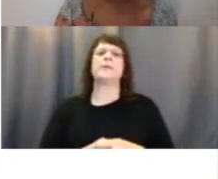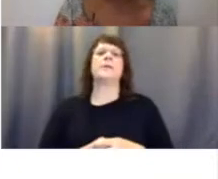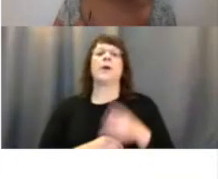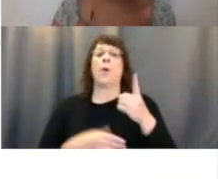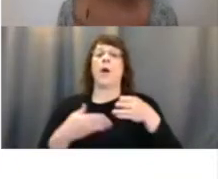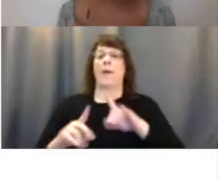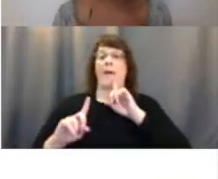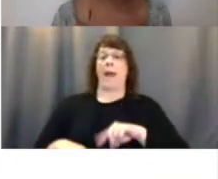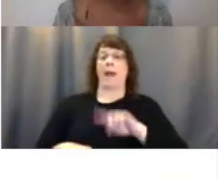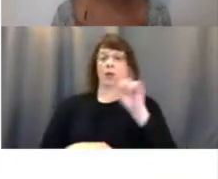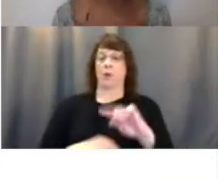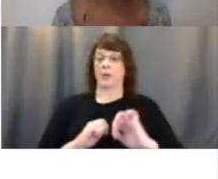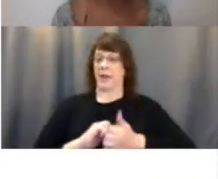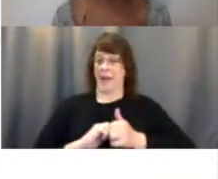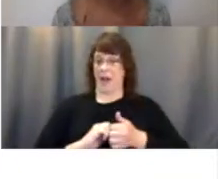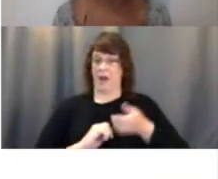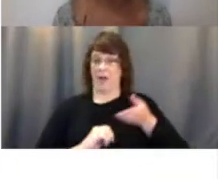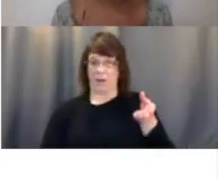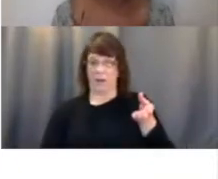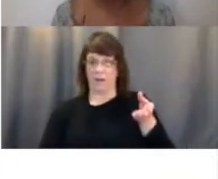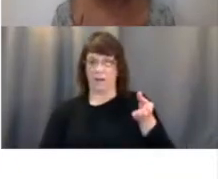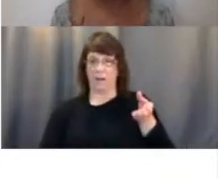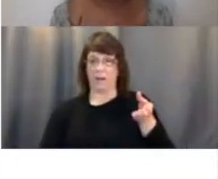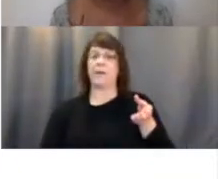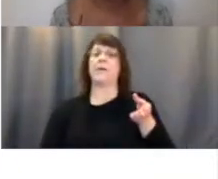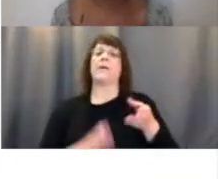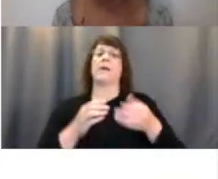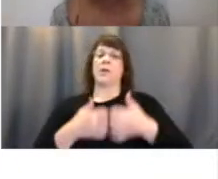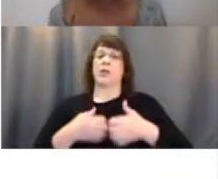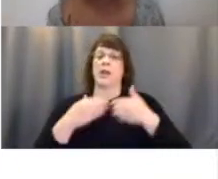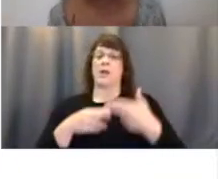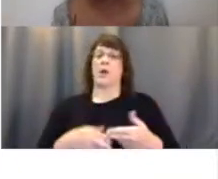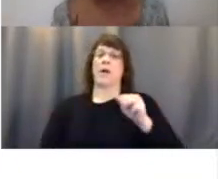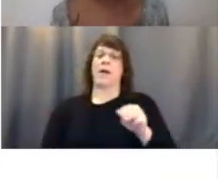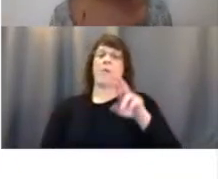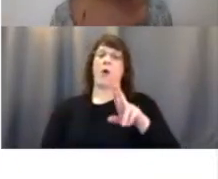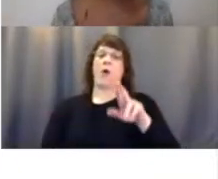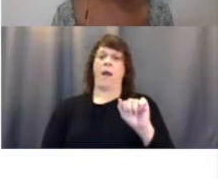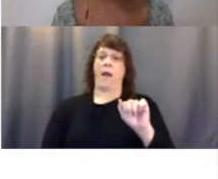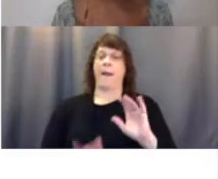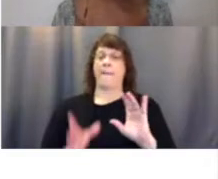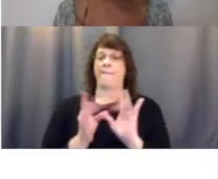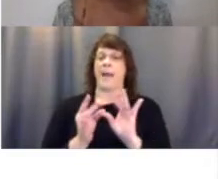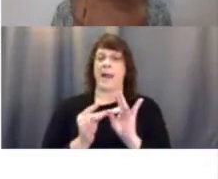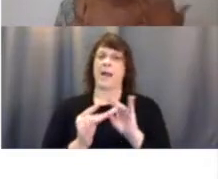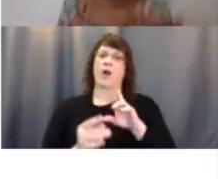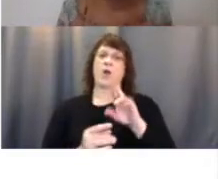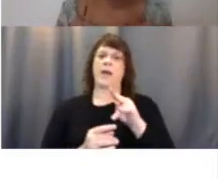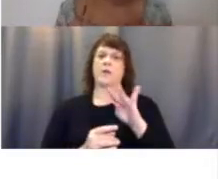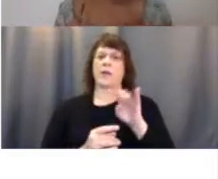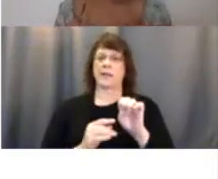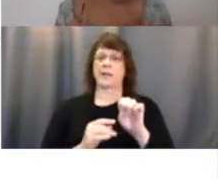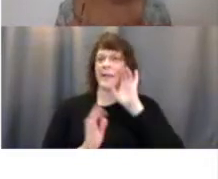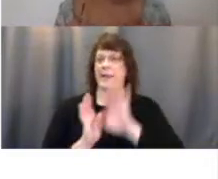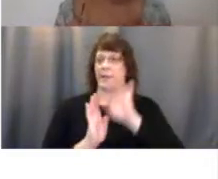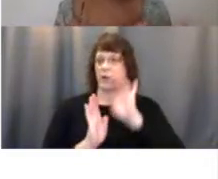of these questions is with a machine known as an MRI, or magnetic resonance imaging. Some of you have probably seen this. If